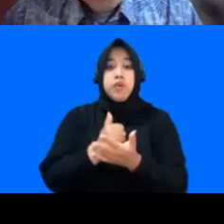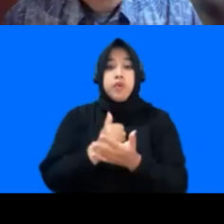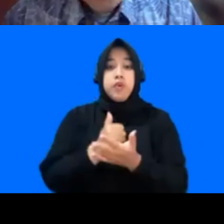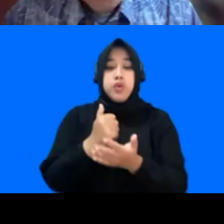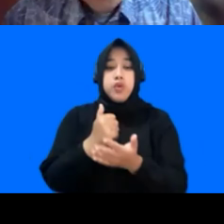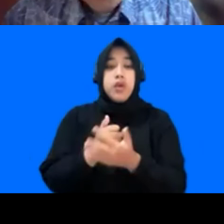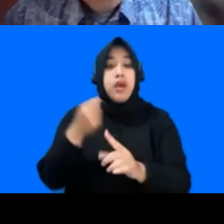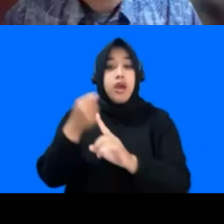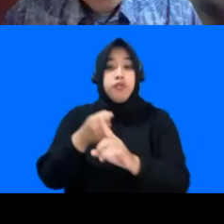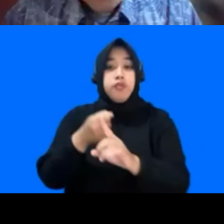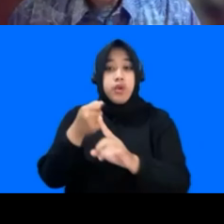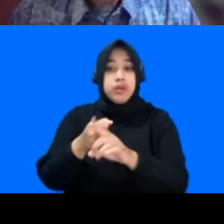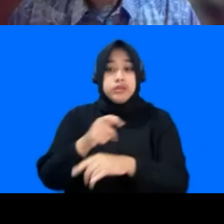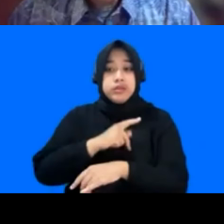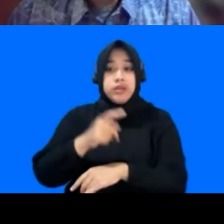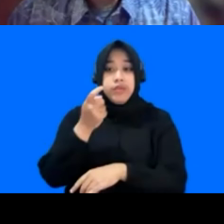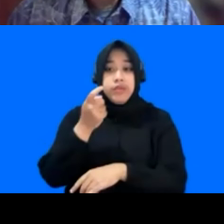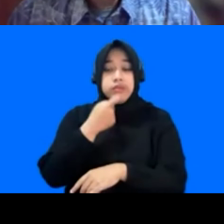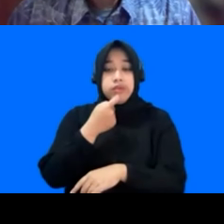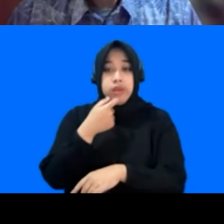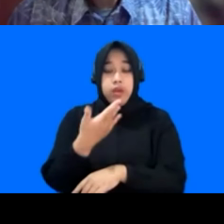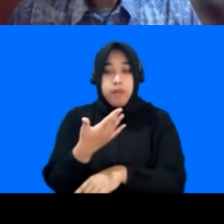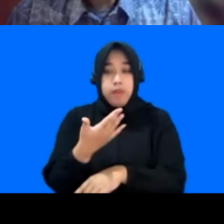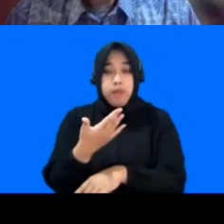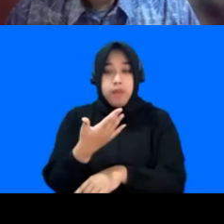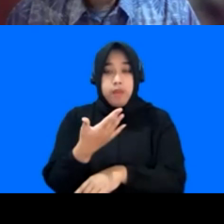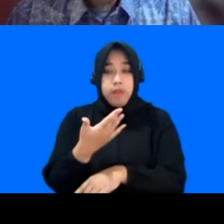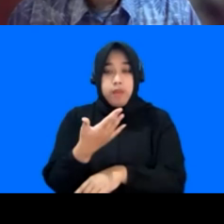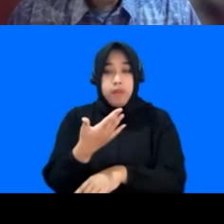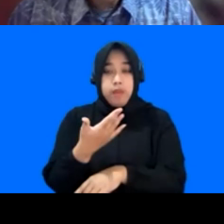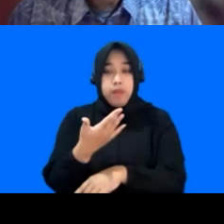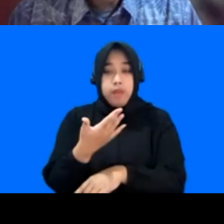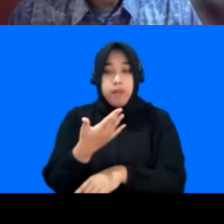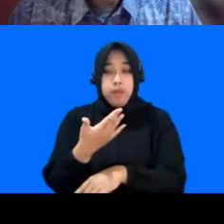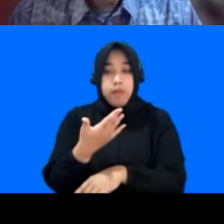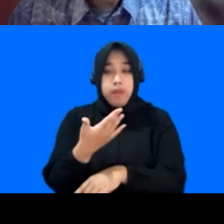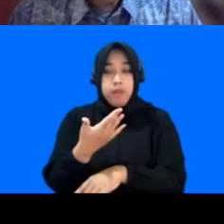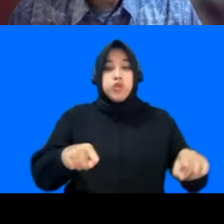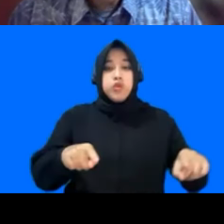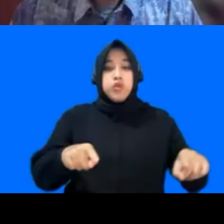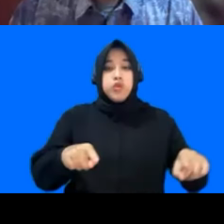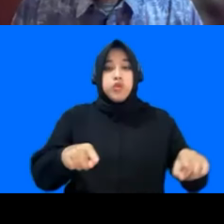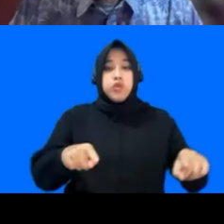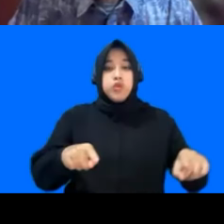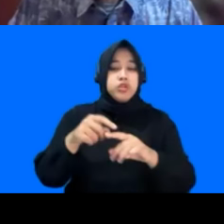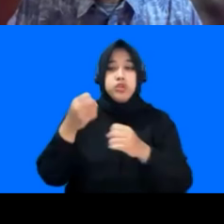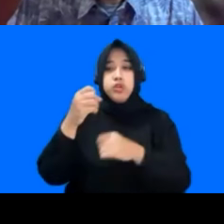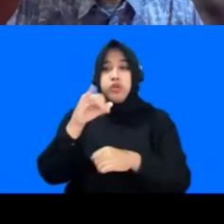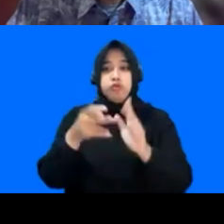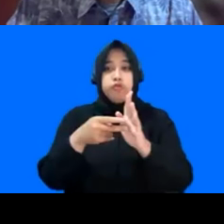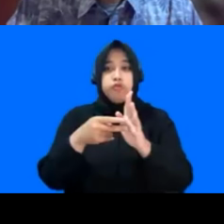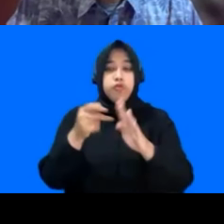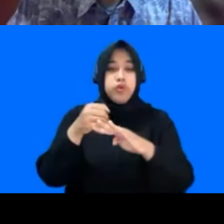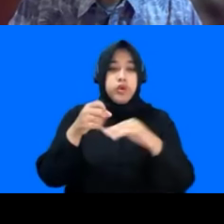posters and infographics like this for our social media engagement.